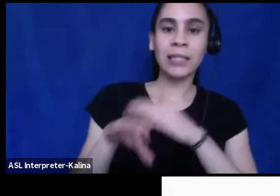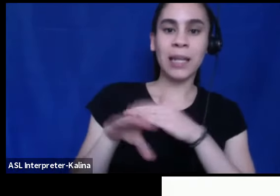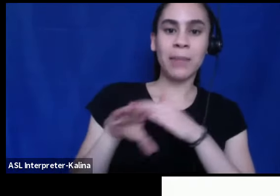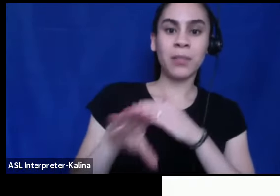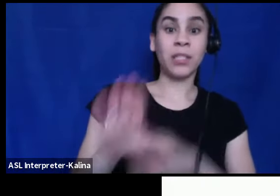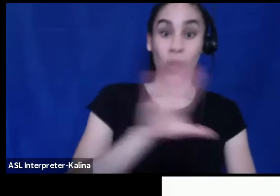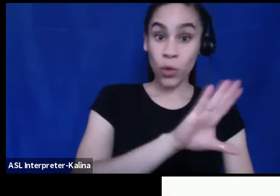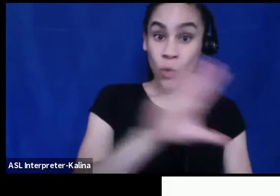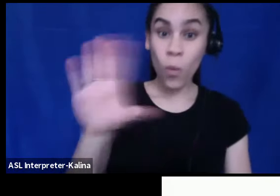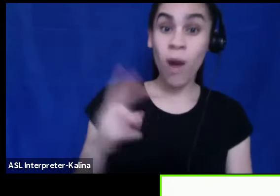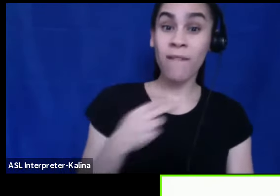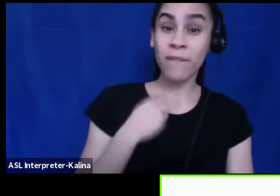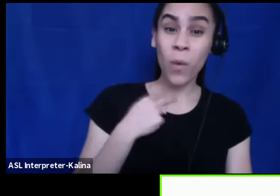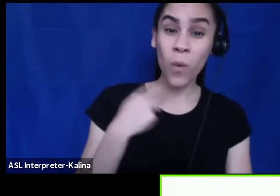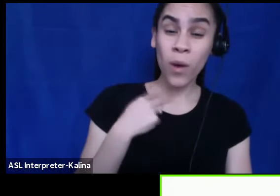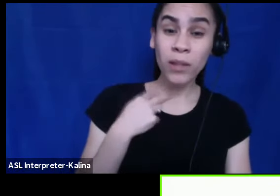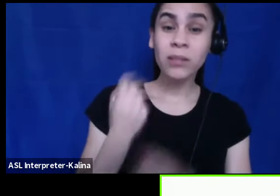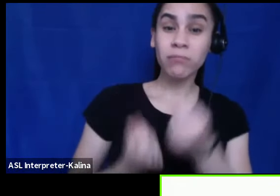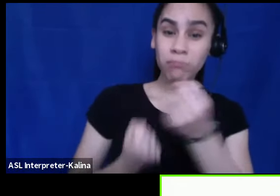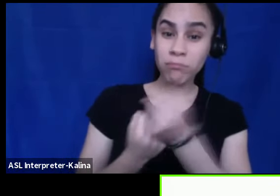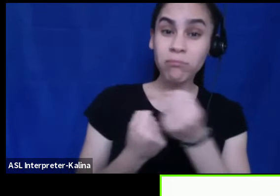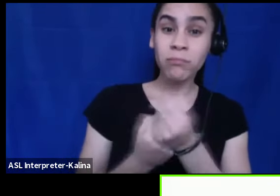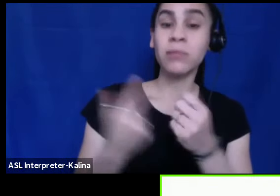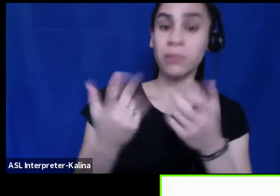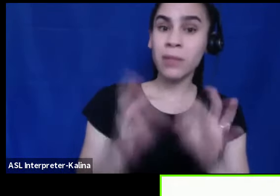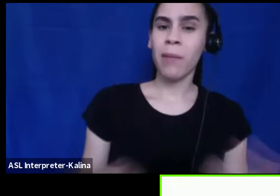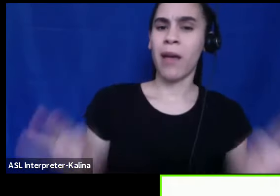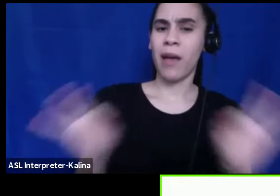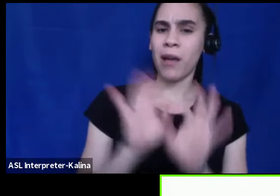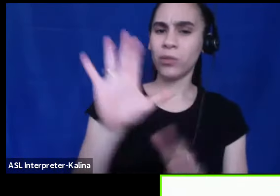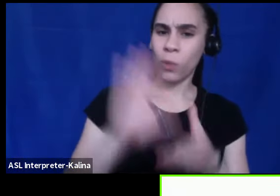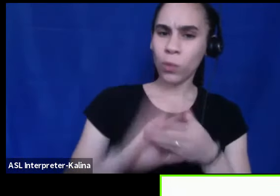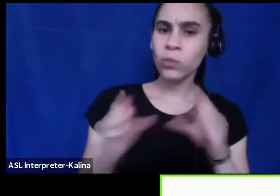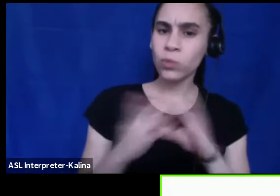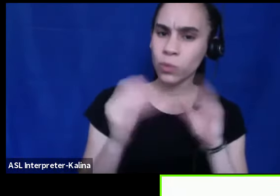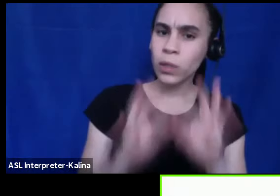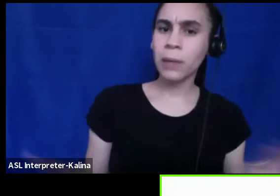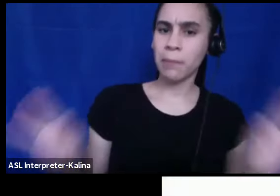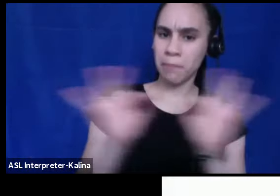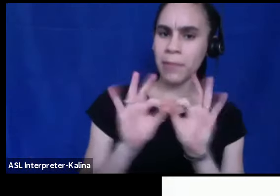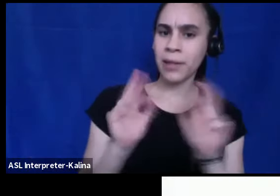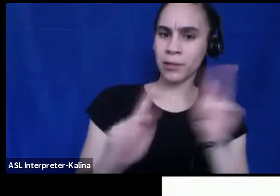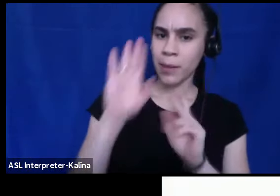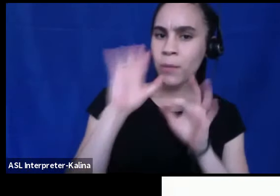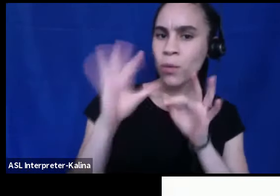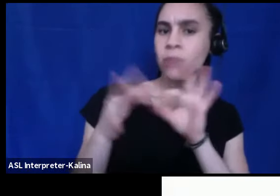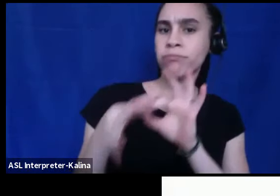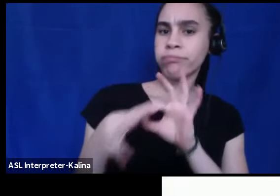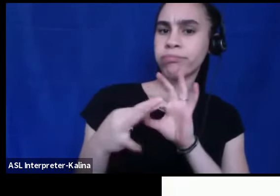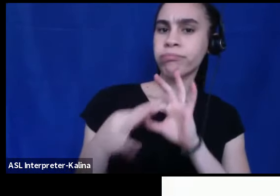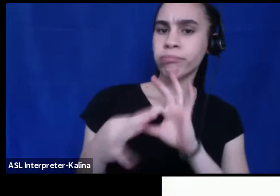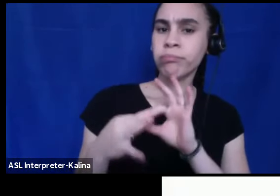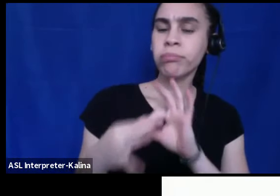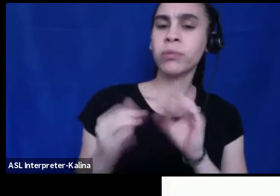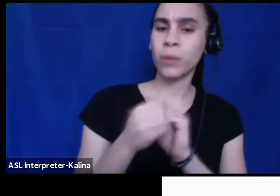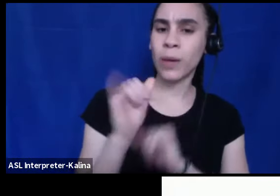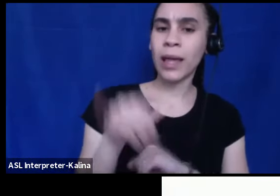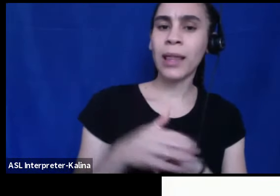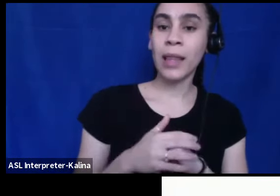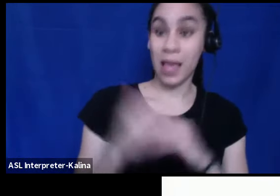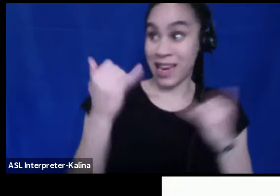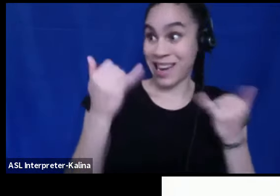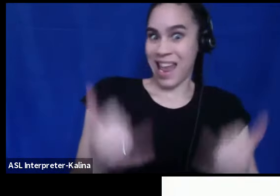matters and your story matters, and people connect with that. And that led me to where I am now at Google,